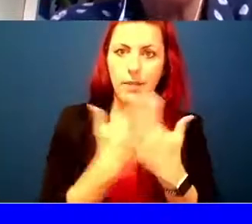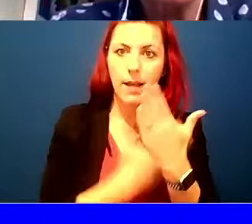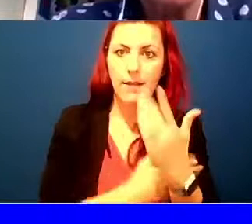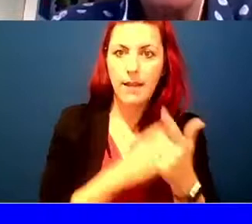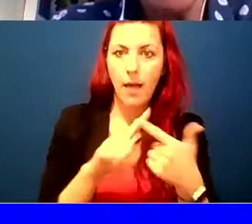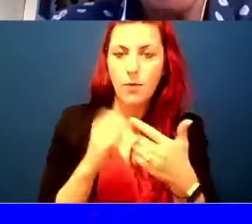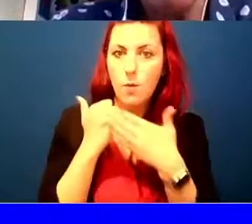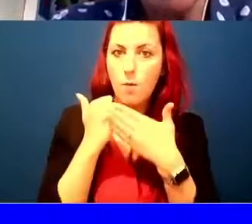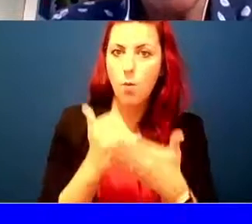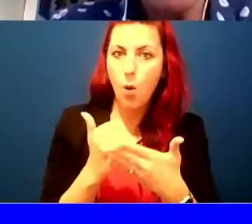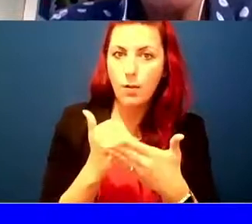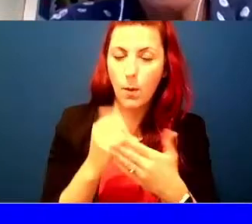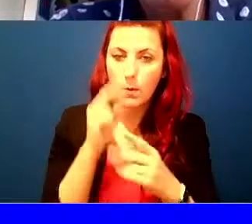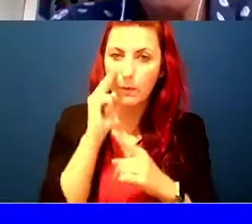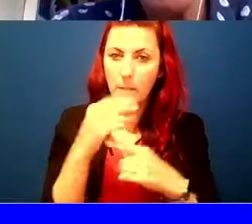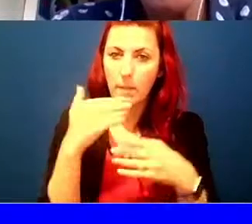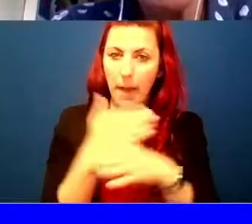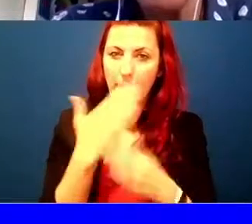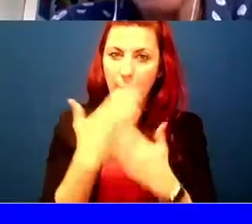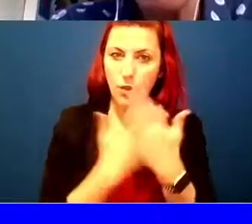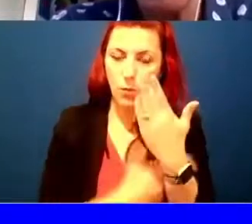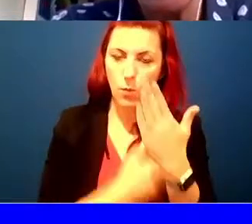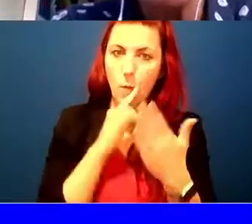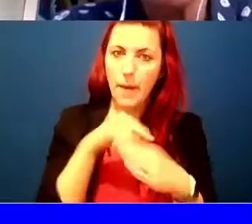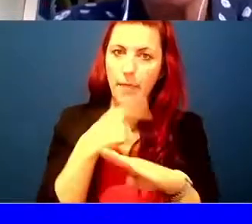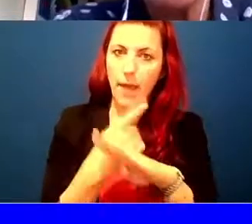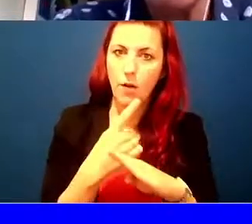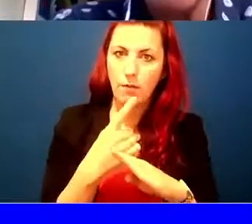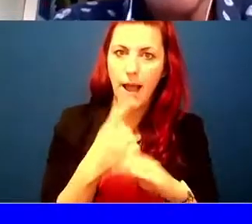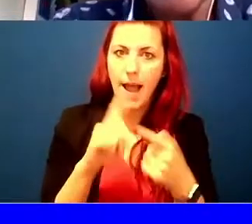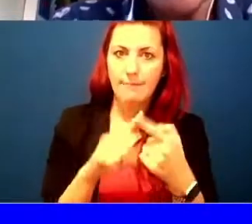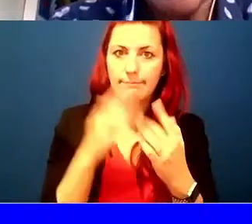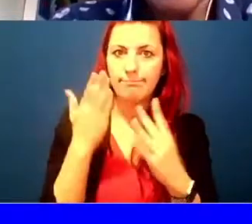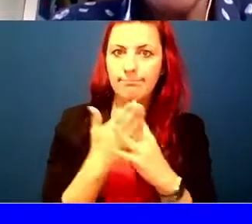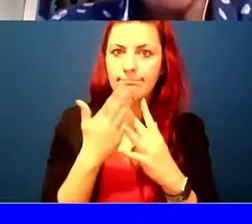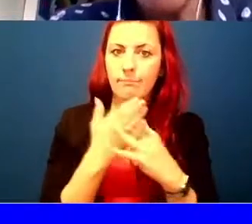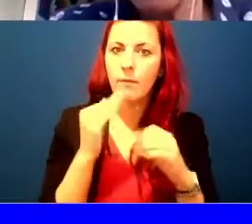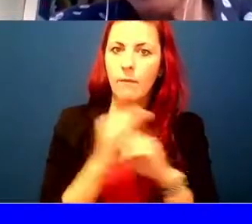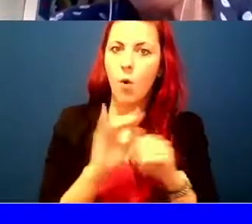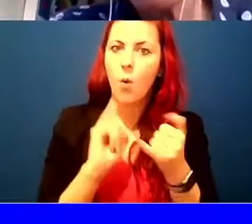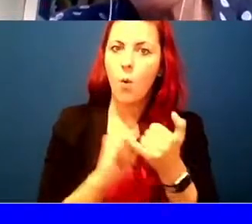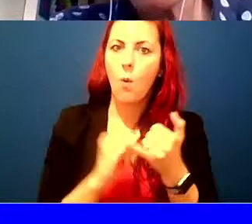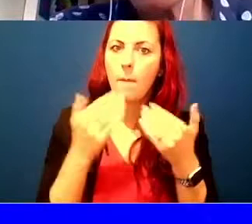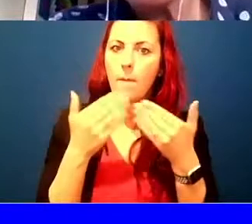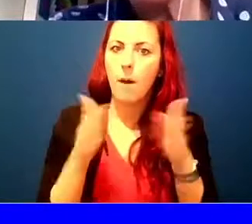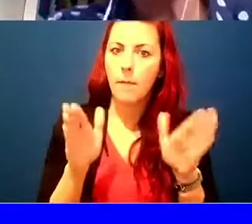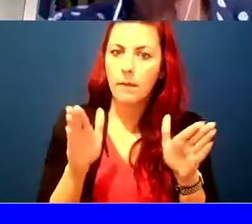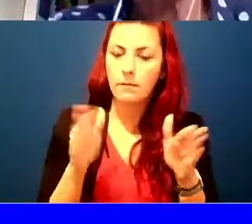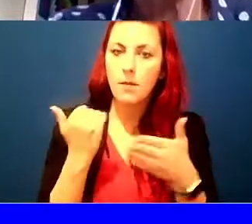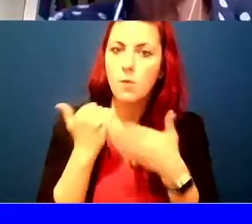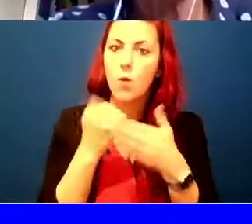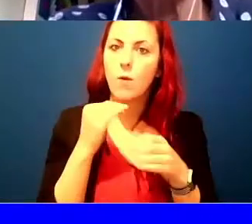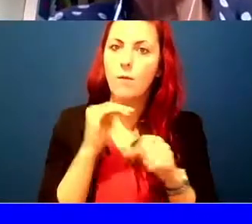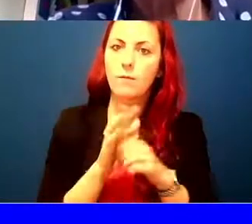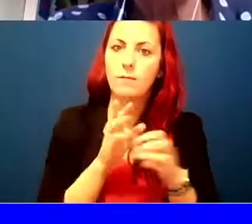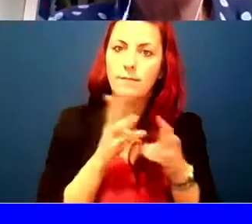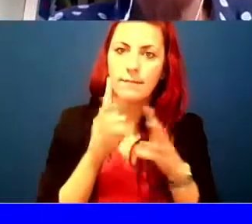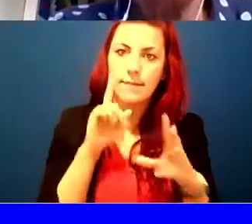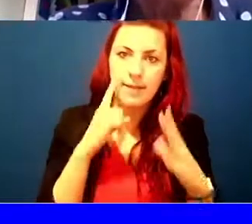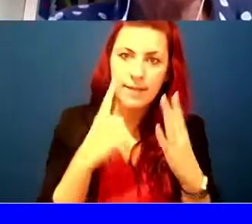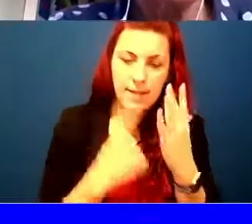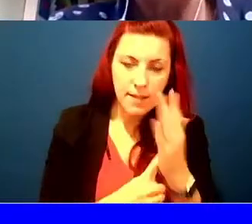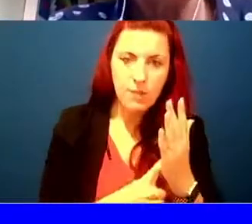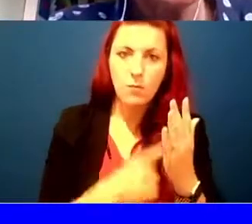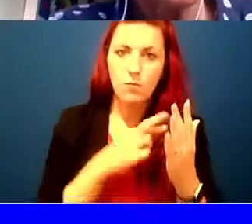envisaged by the legislation would also be in place and accessible to the public. Our support for the work of the Decision Support Service was